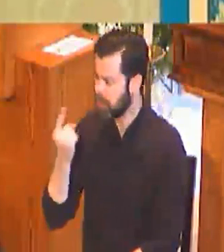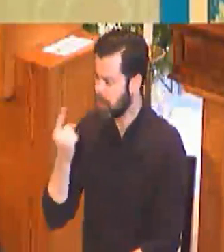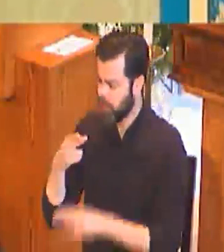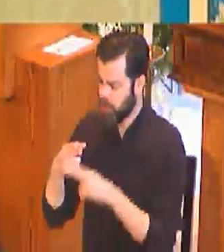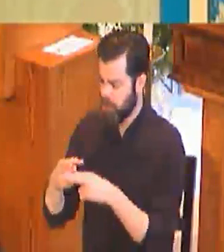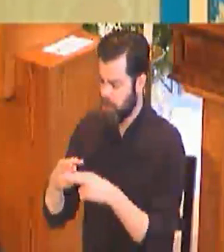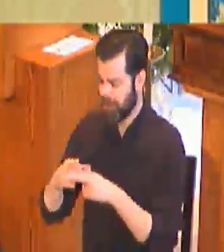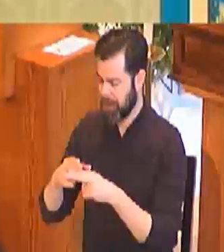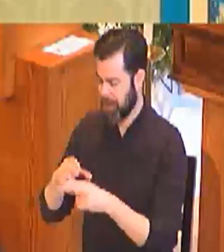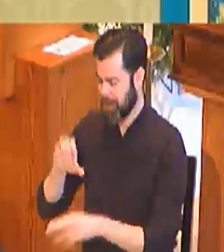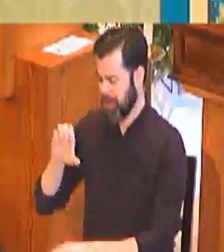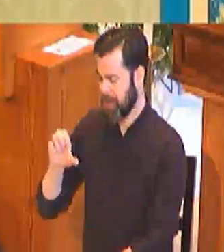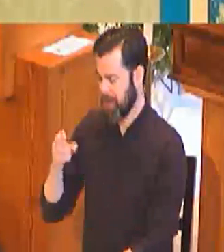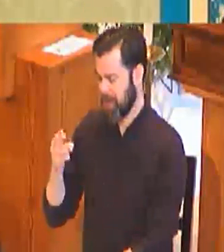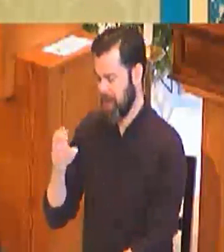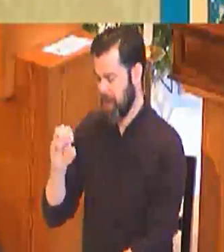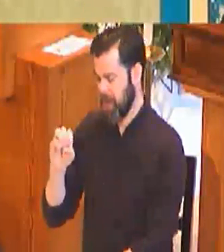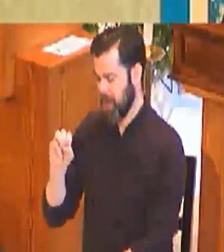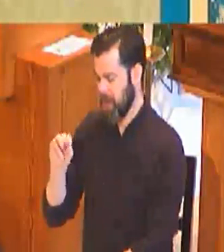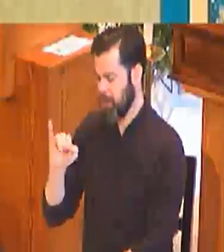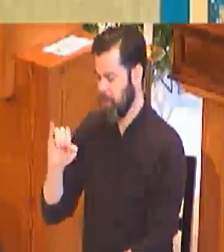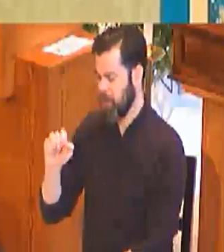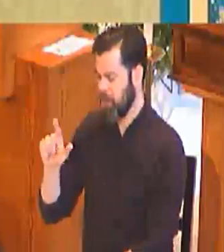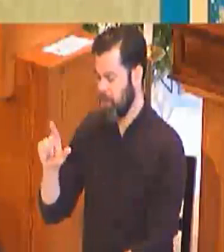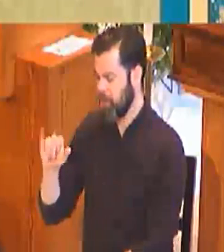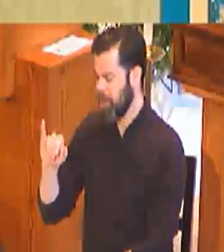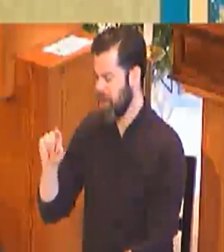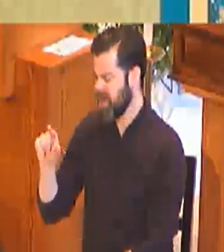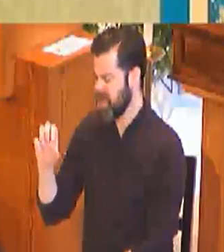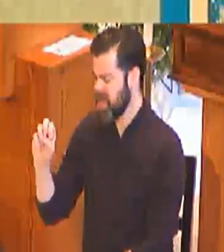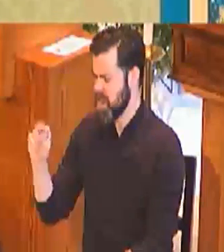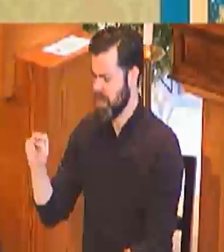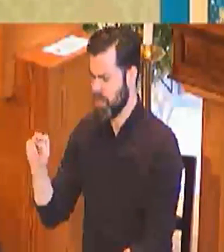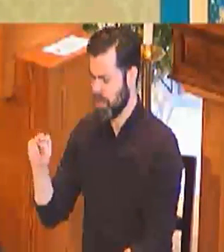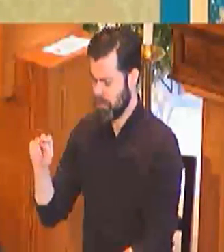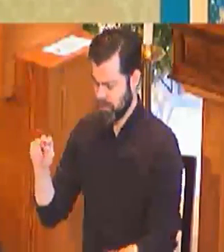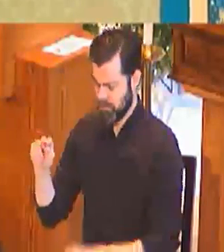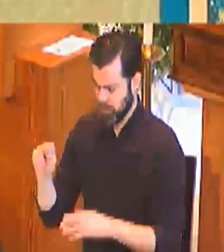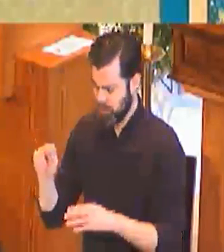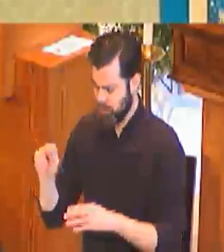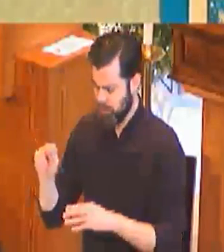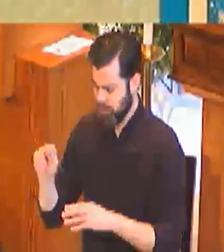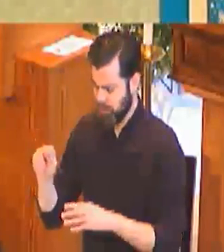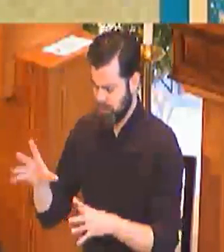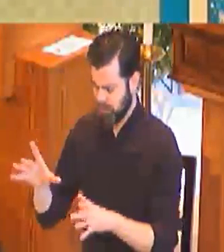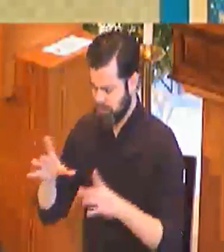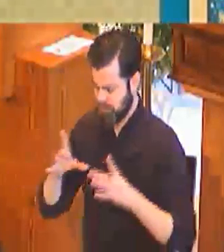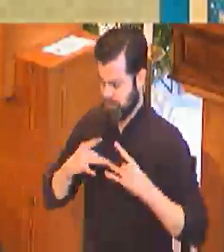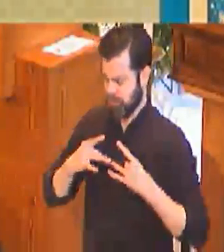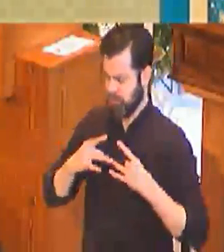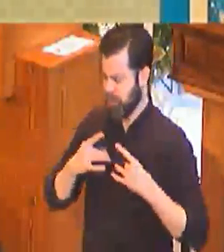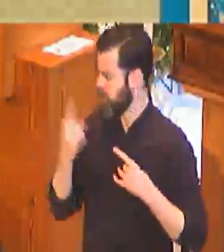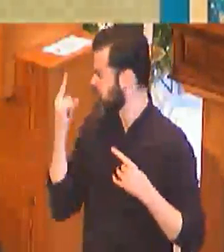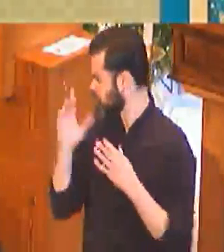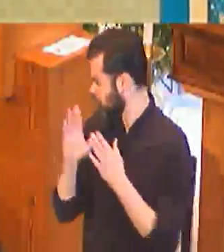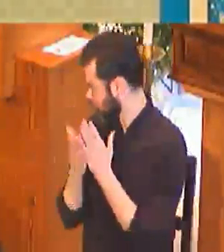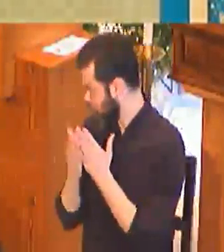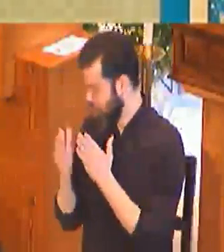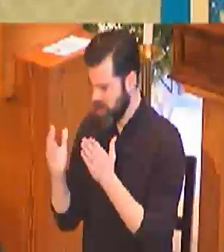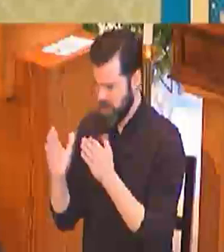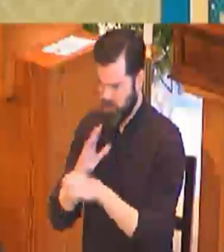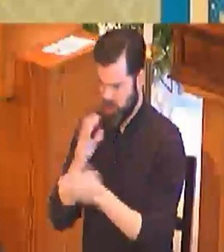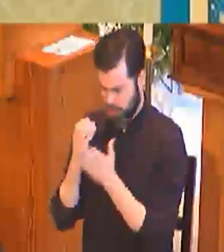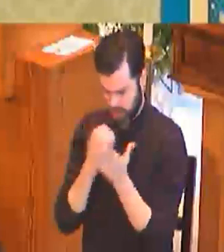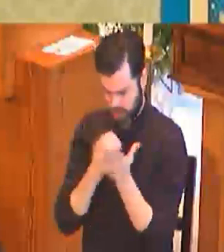Dr. Emily Cady has an entire chapter on a process called chemicalization, which